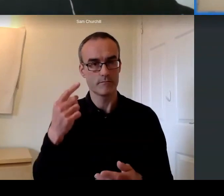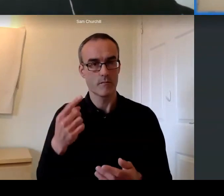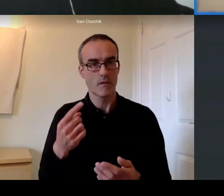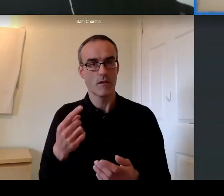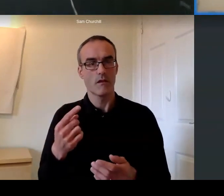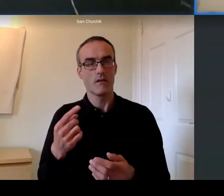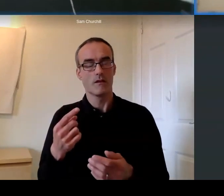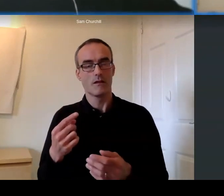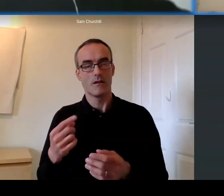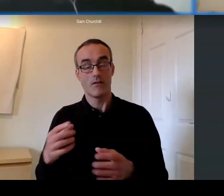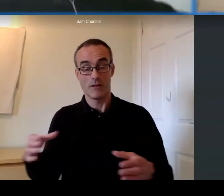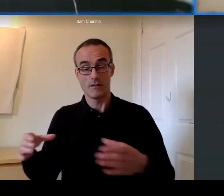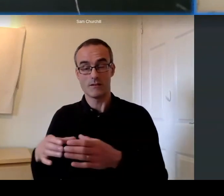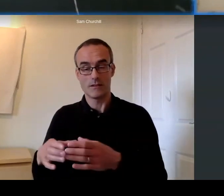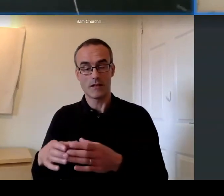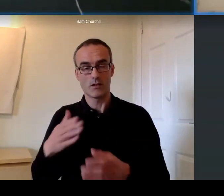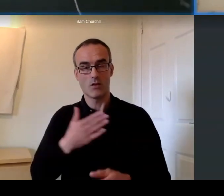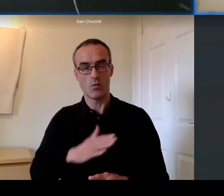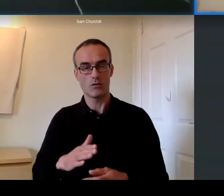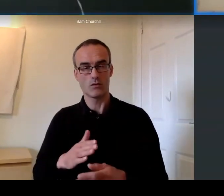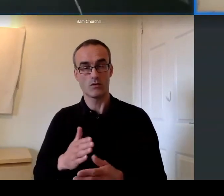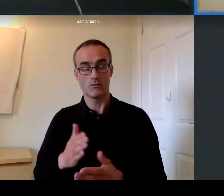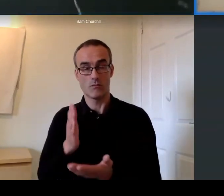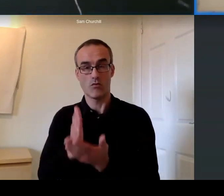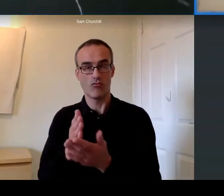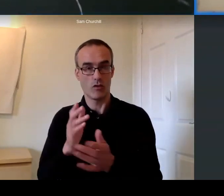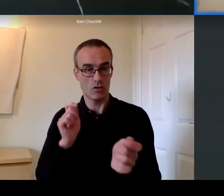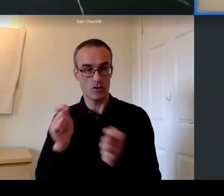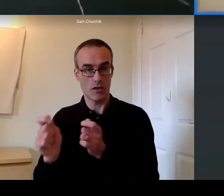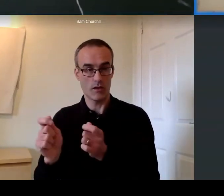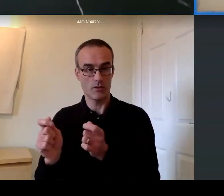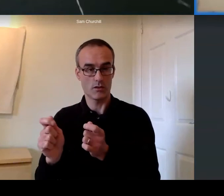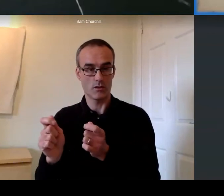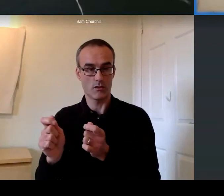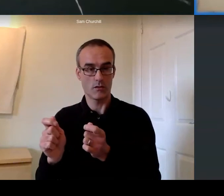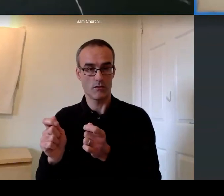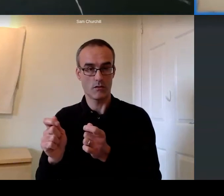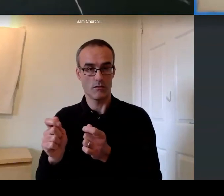because I think it's kind of brought it to the forefront of the agenda.